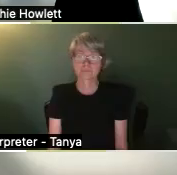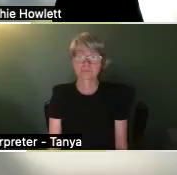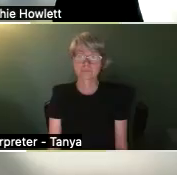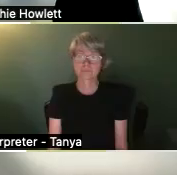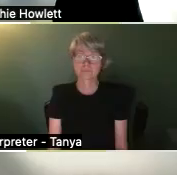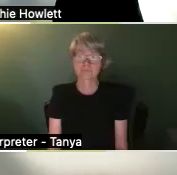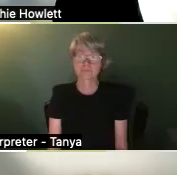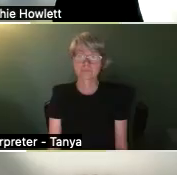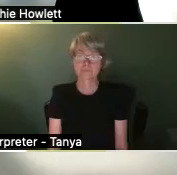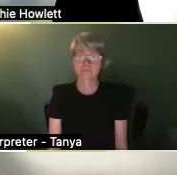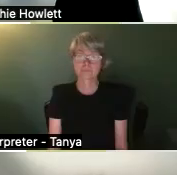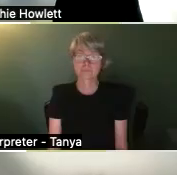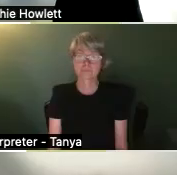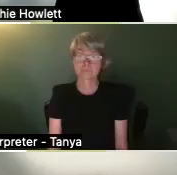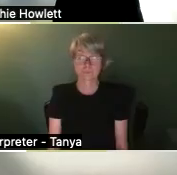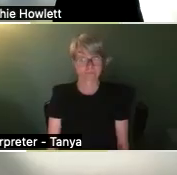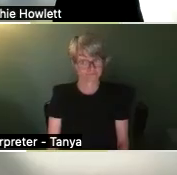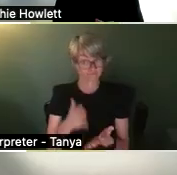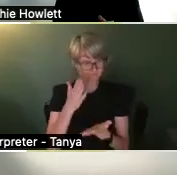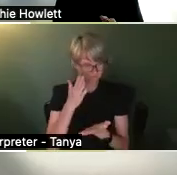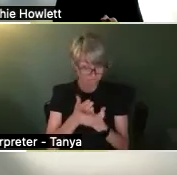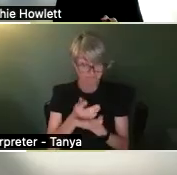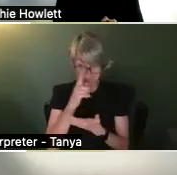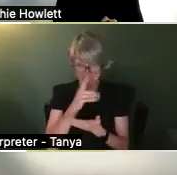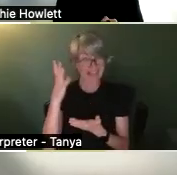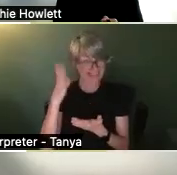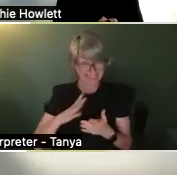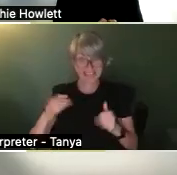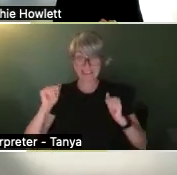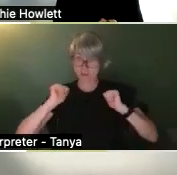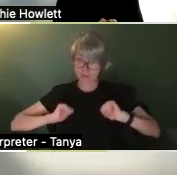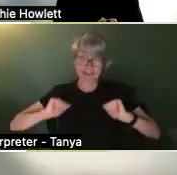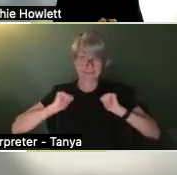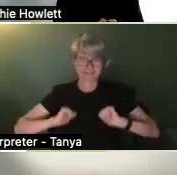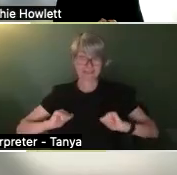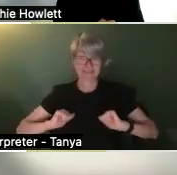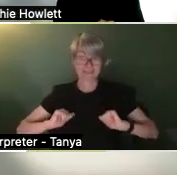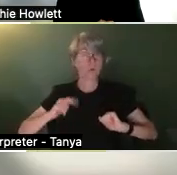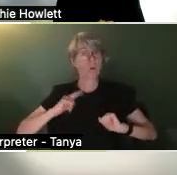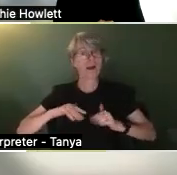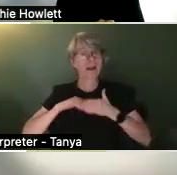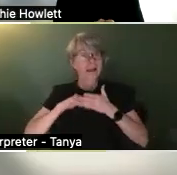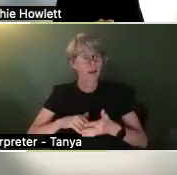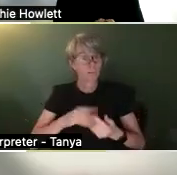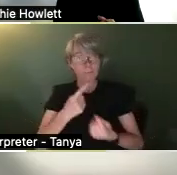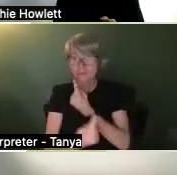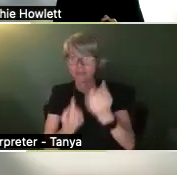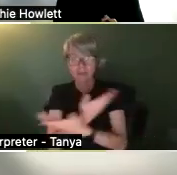We really need this training. It's about helping each other. We're